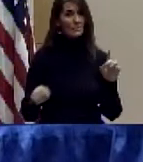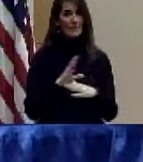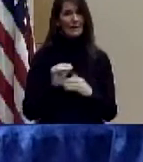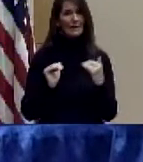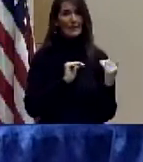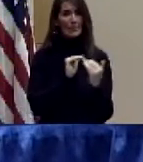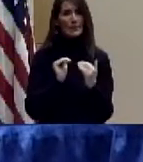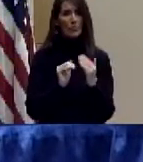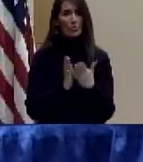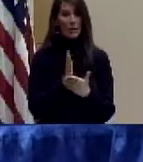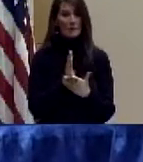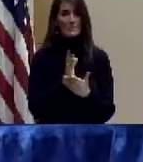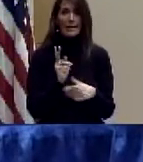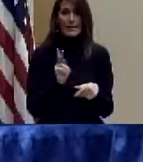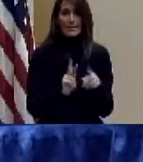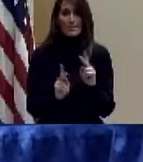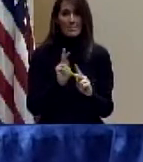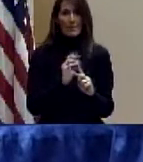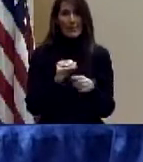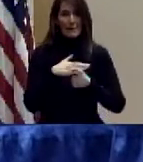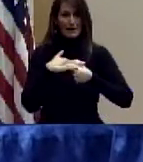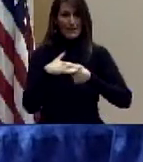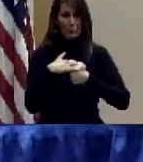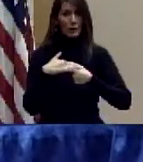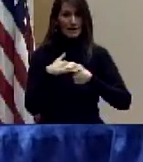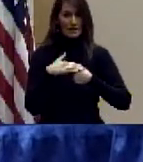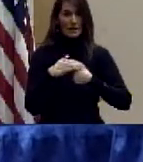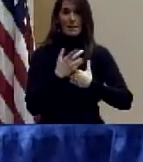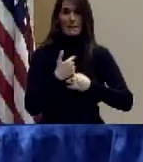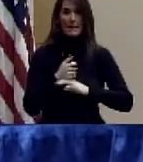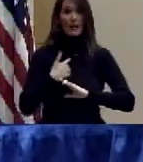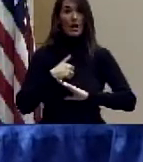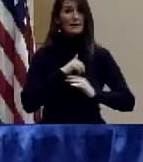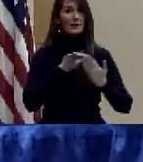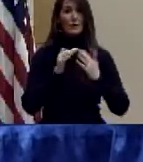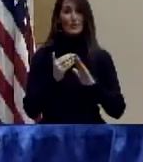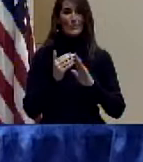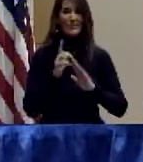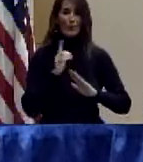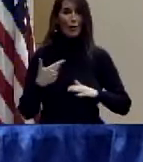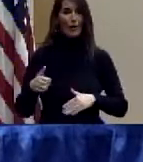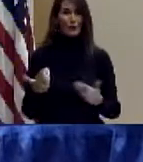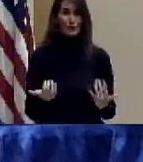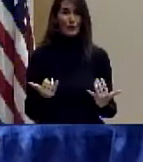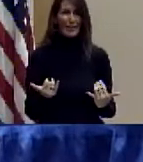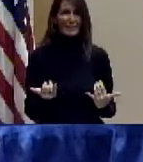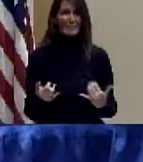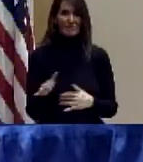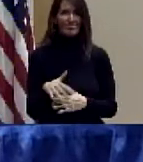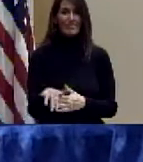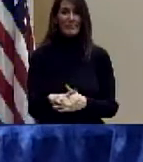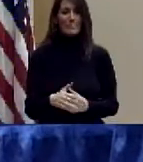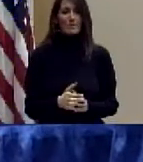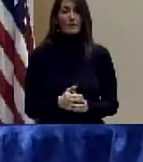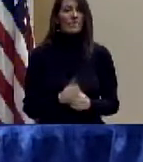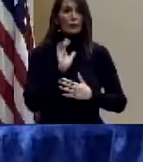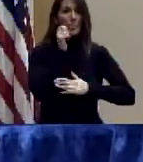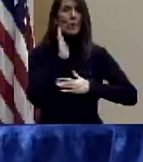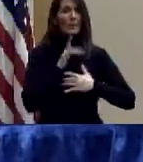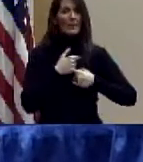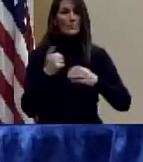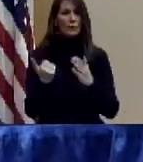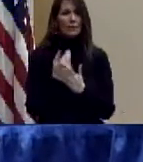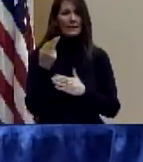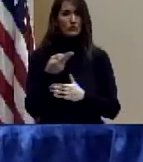rights, our people and our neighborhoods make us the community that we are today. Tomorrow we'll make new